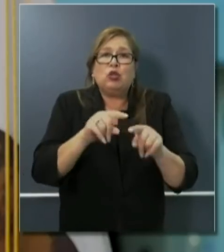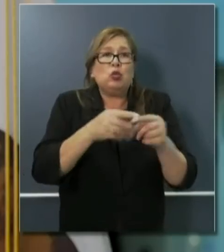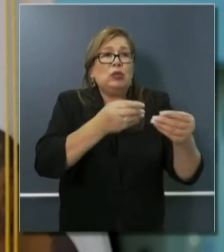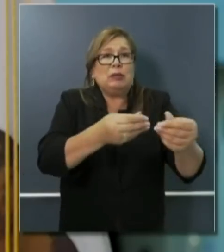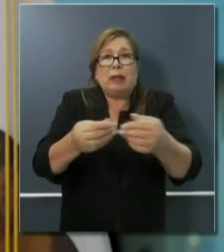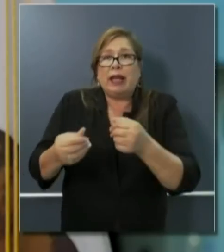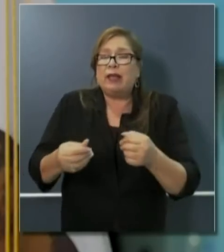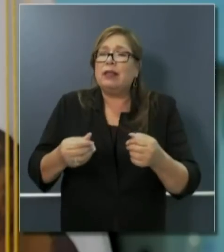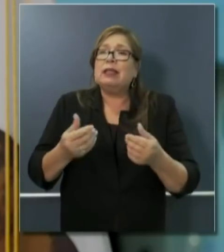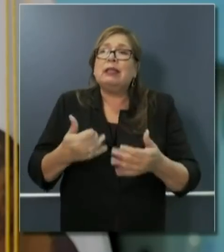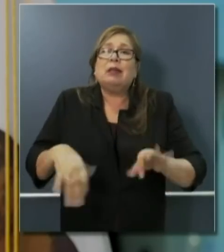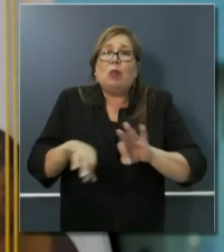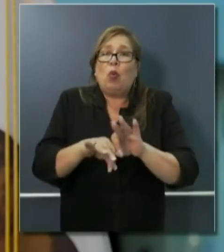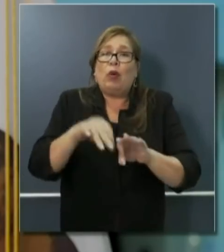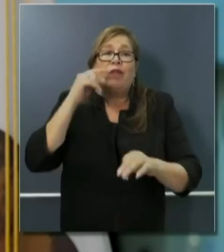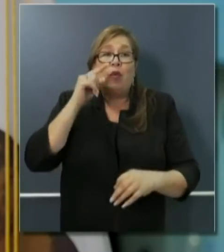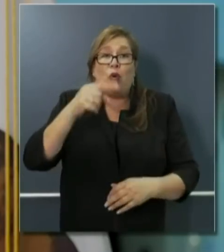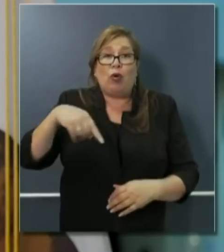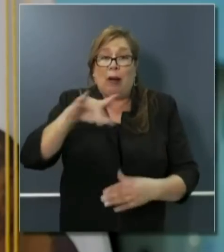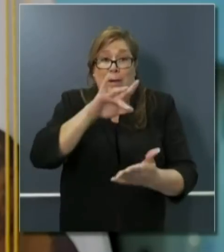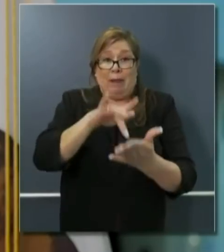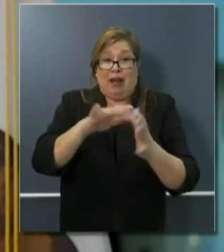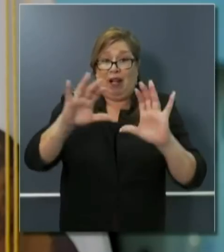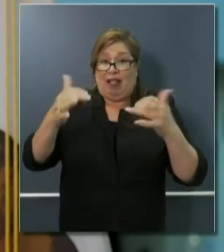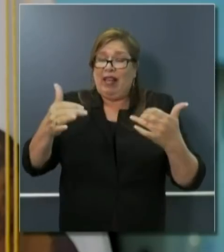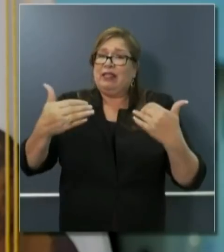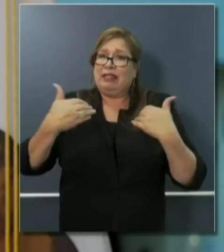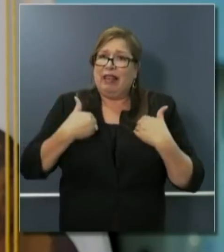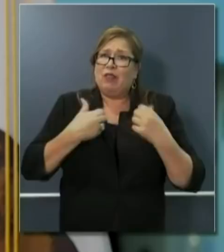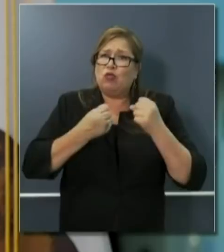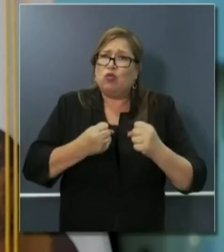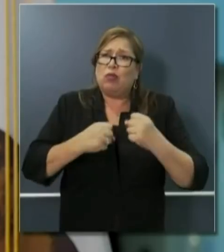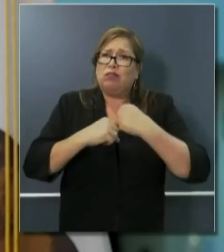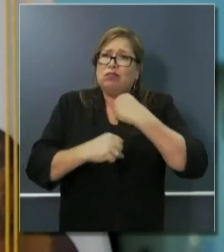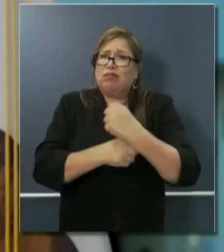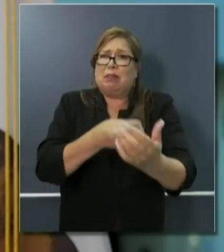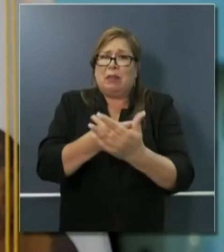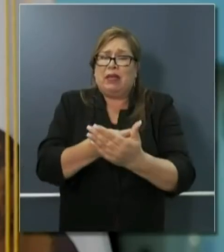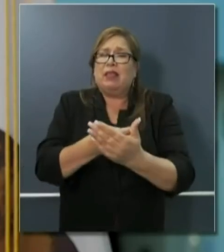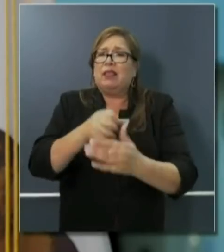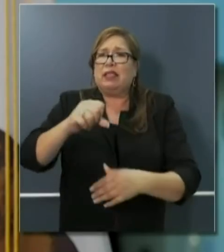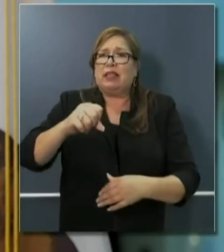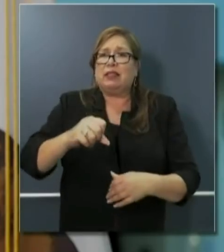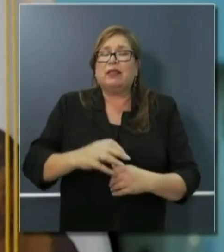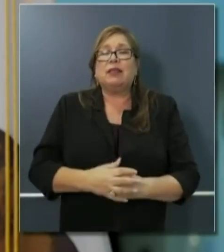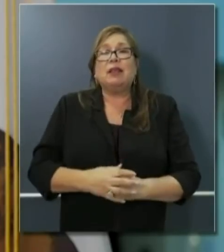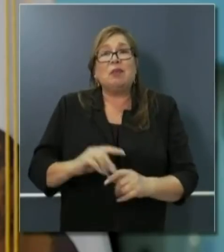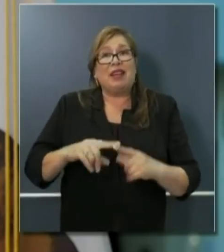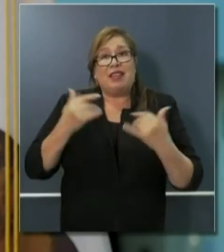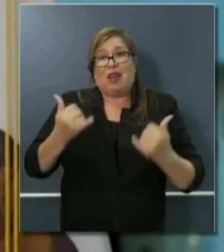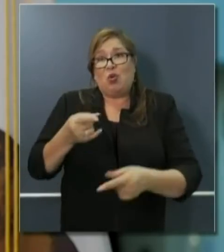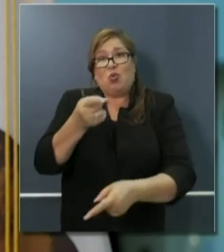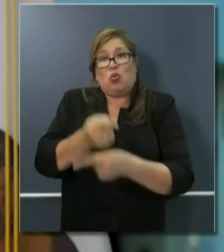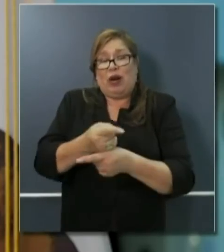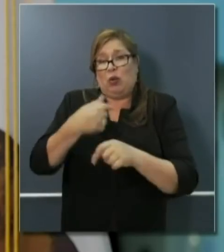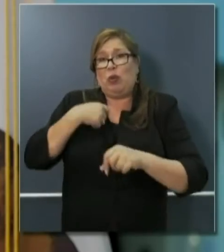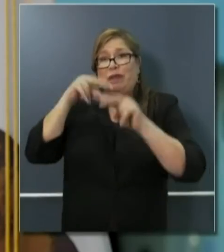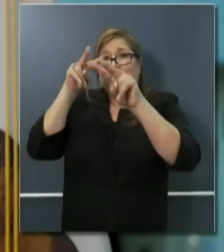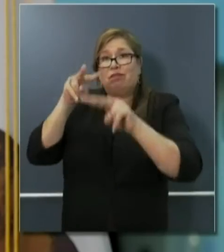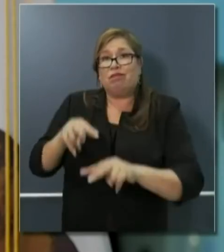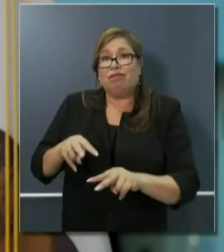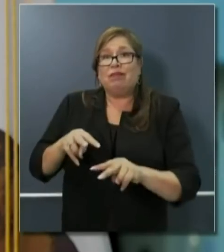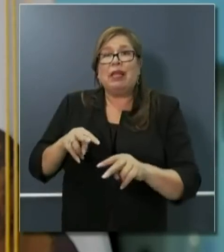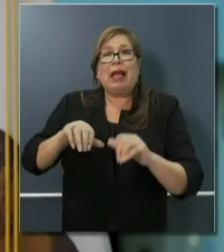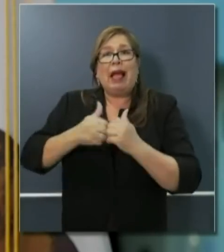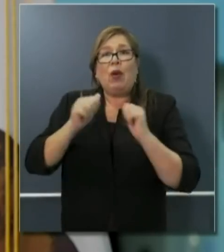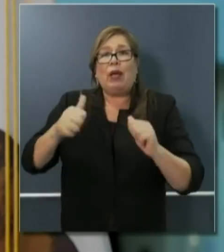yes, forgive me for being long-winded, but absolutely we see this as an opportunity to reshape the way we do